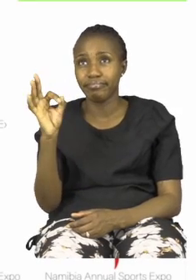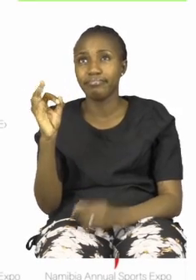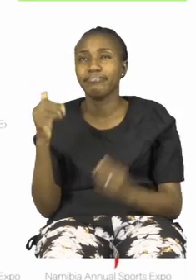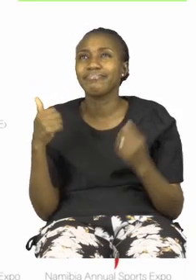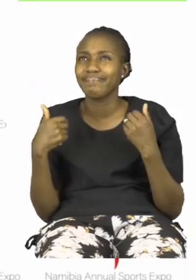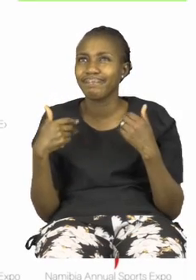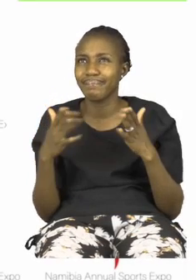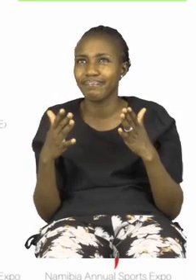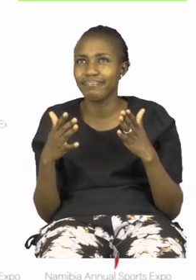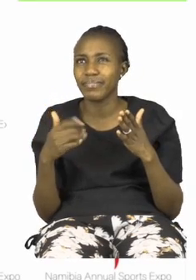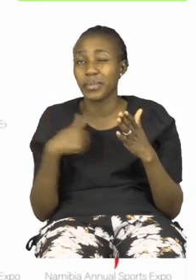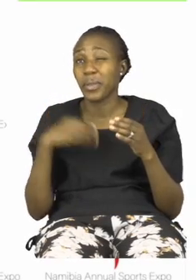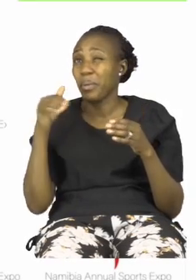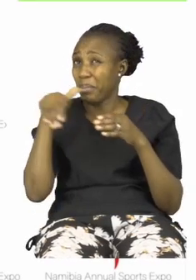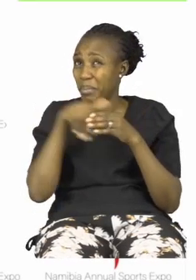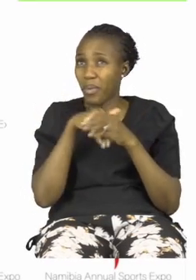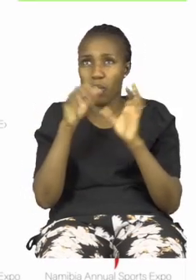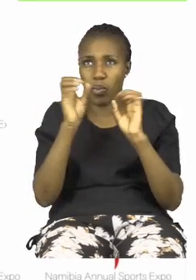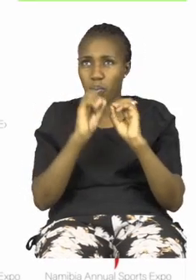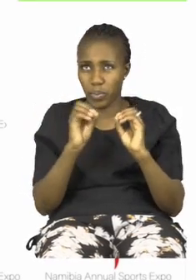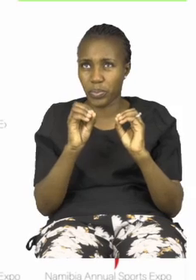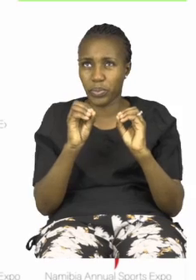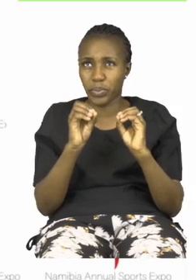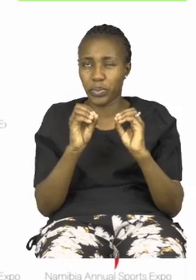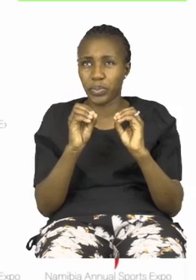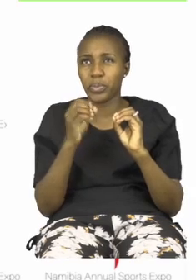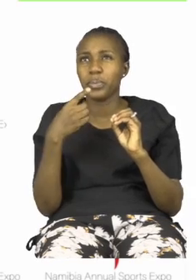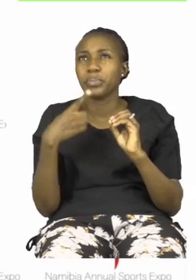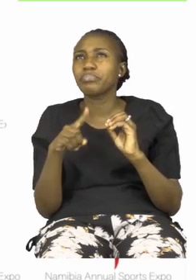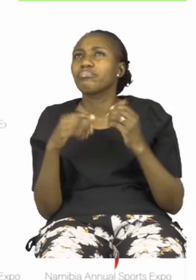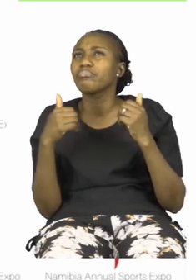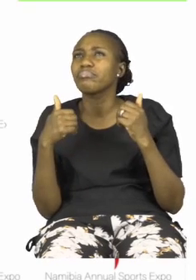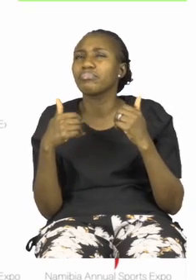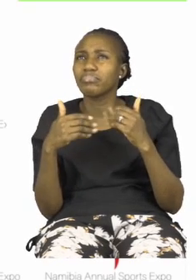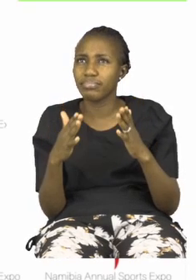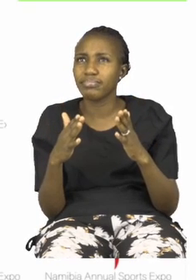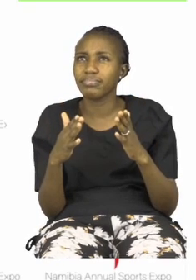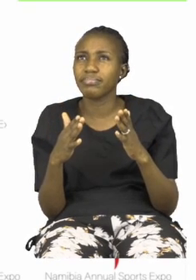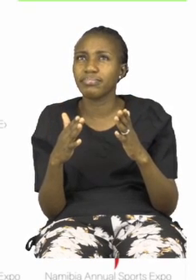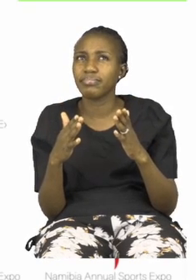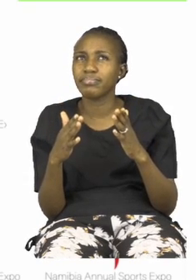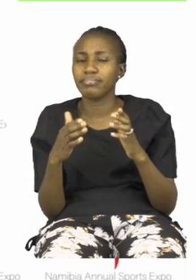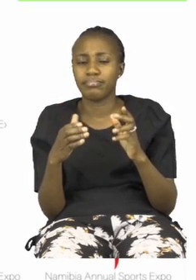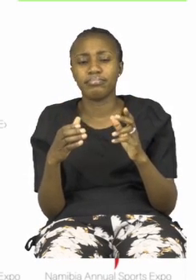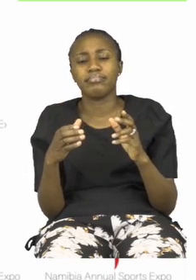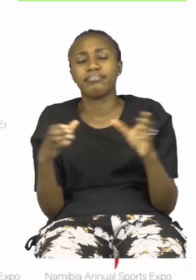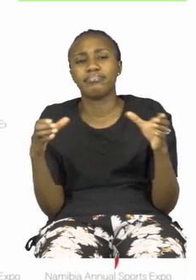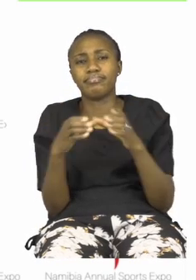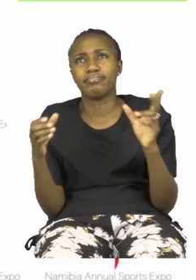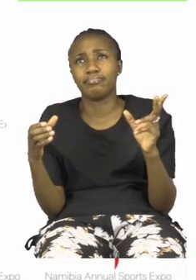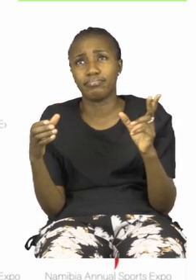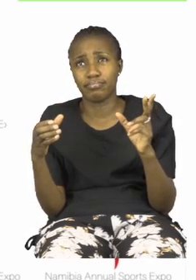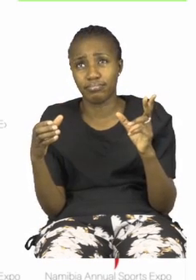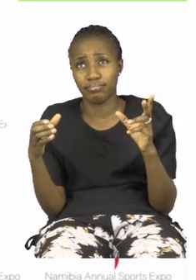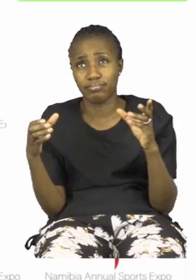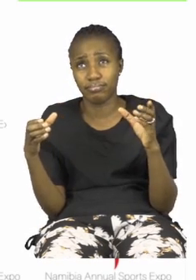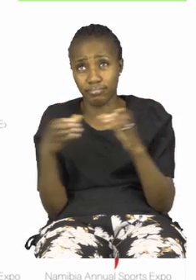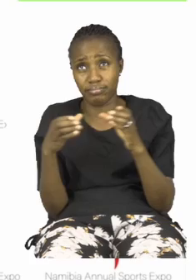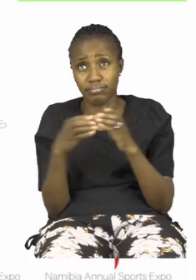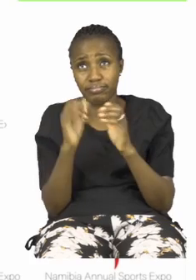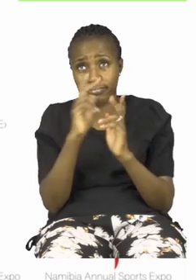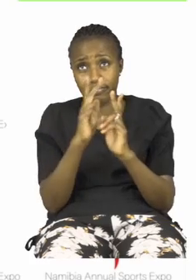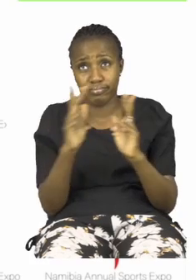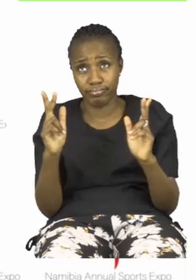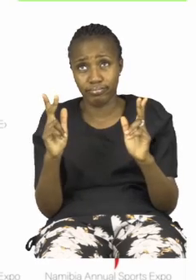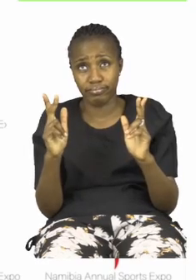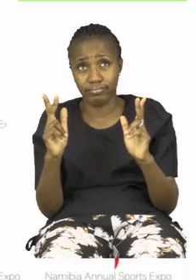I wasn't part of the group back then, but a group of people, they started a